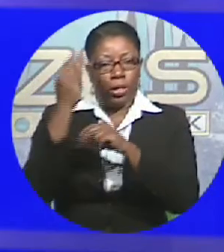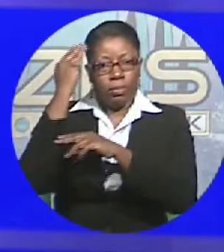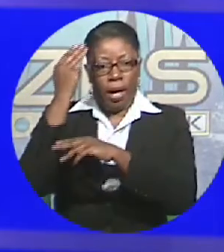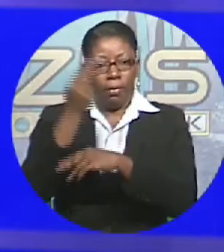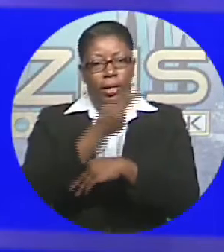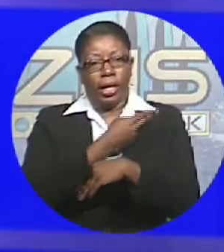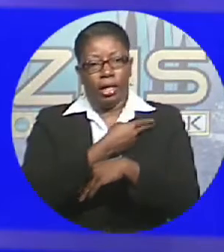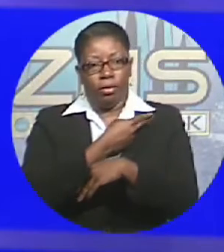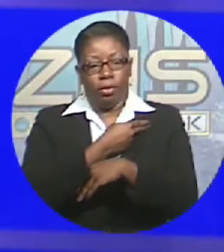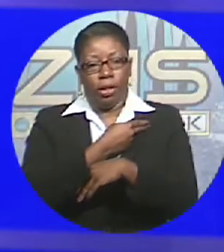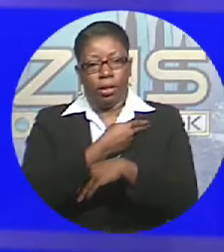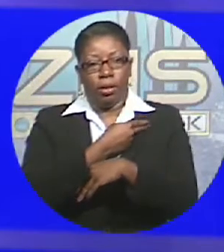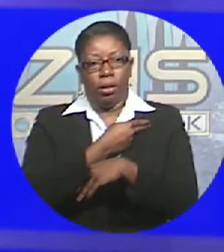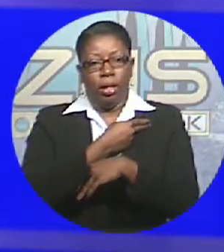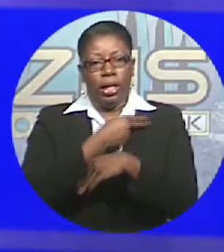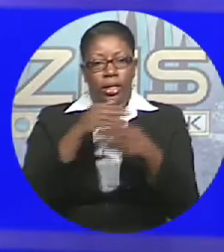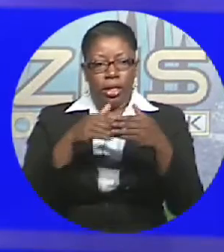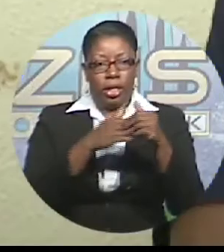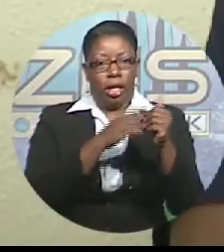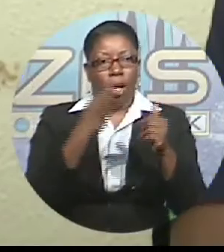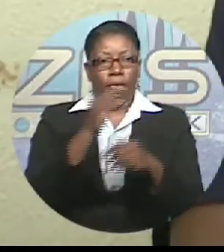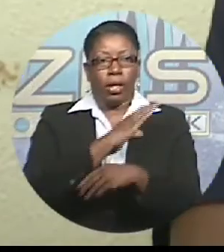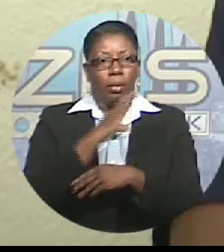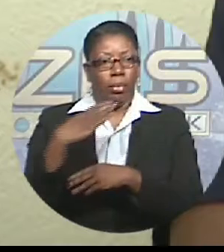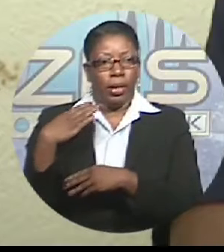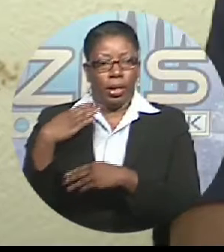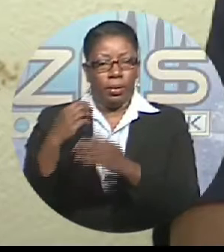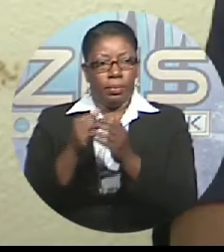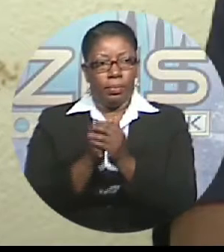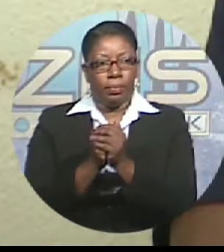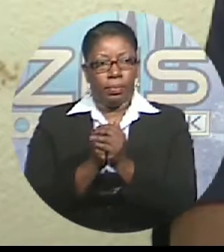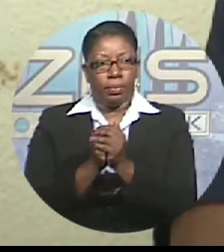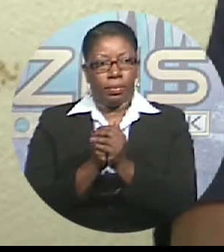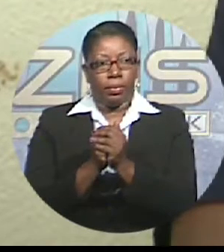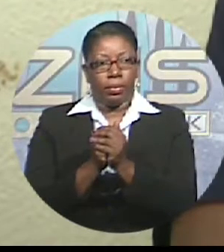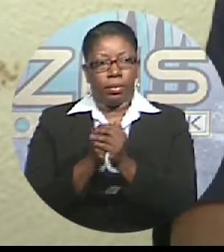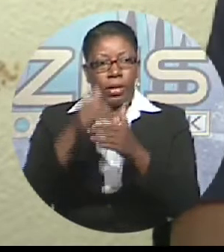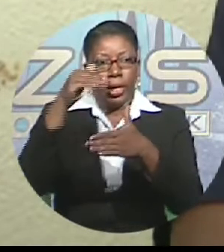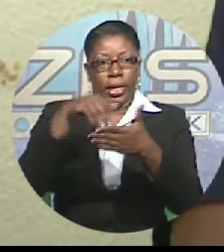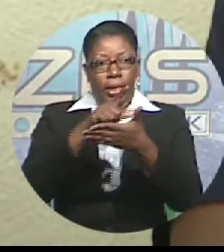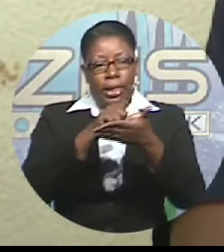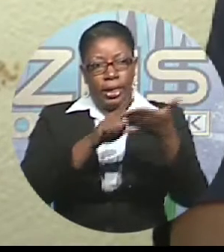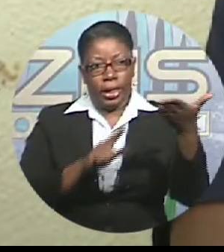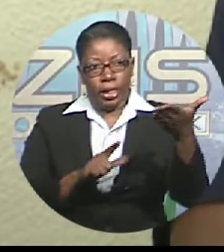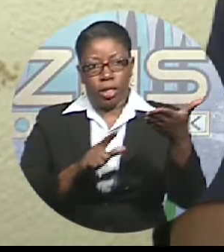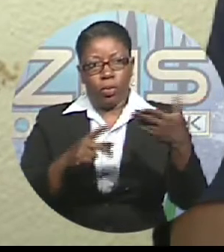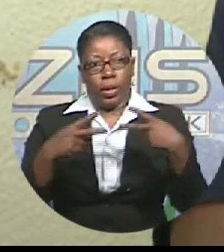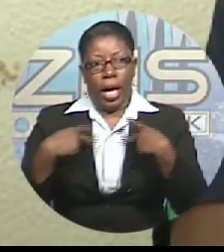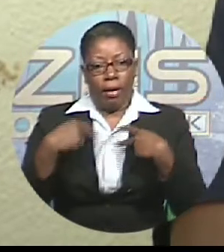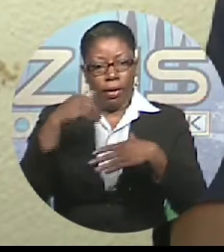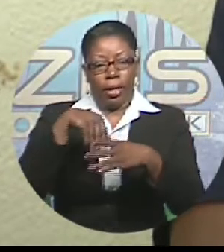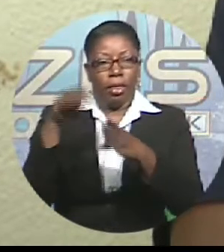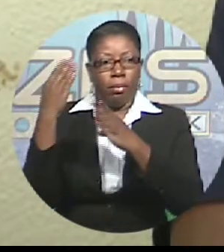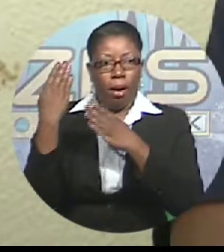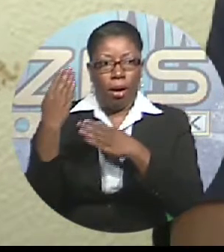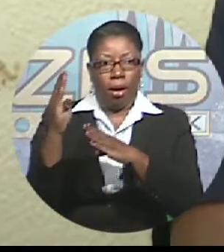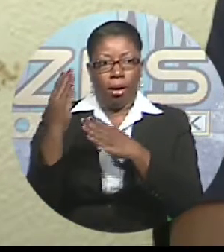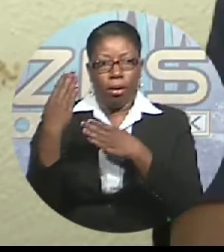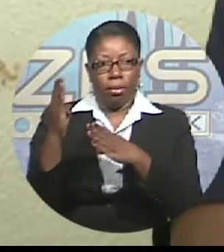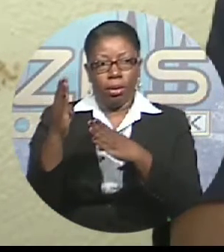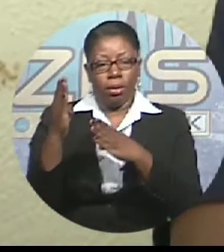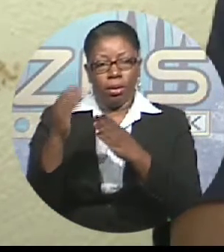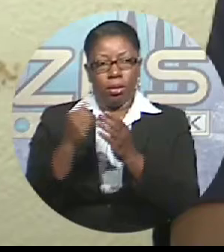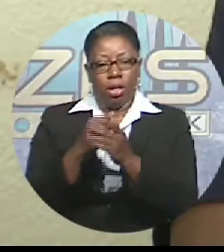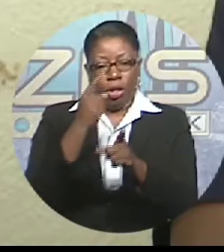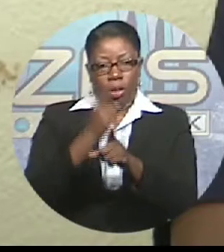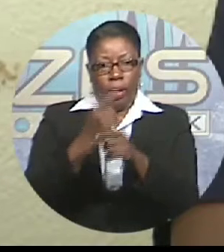Henfield, is the committee chairman. I'm pleased to say that in our list, we do have within the Bahamas